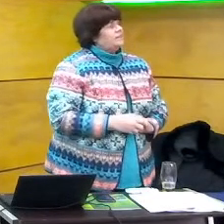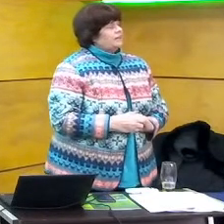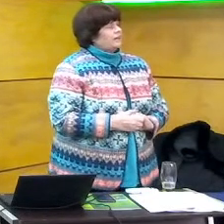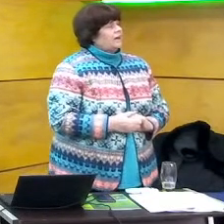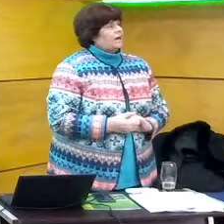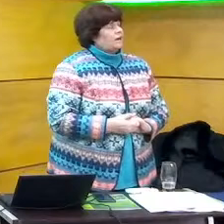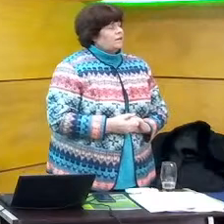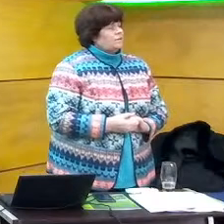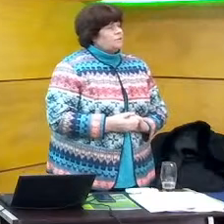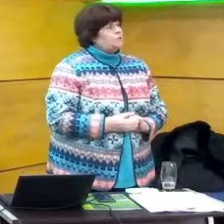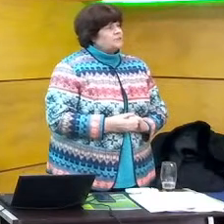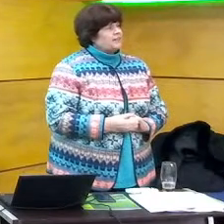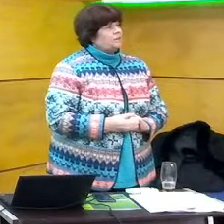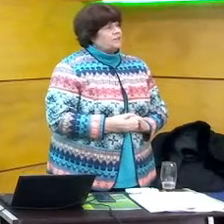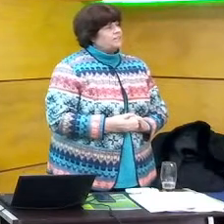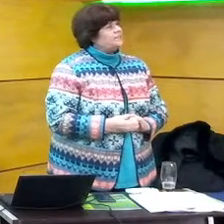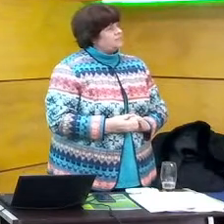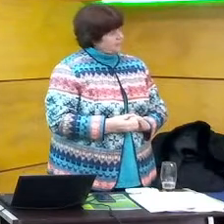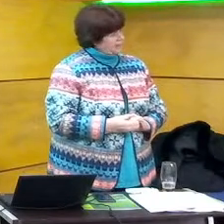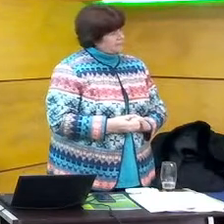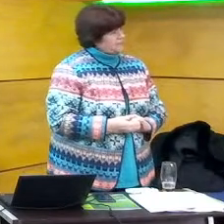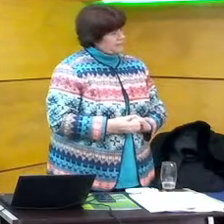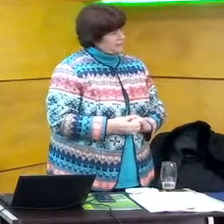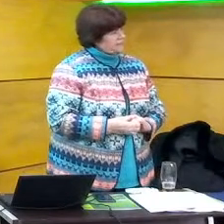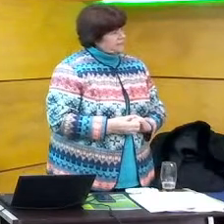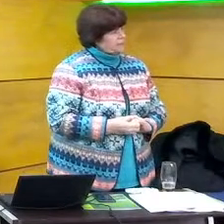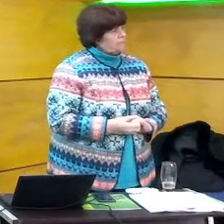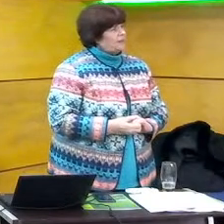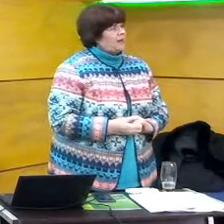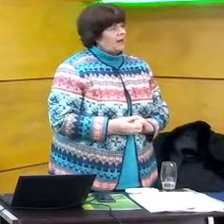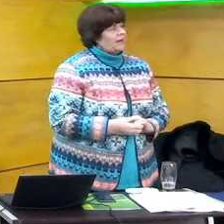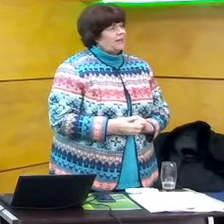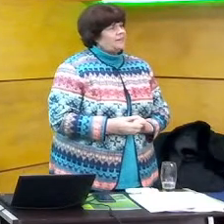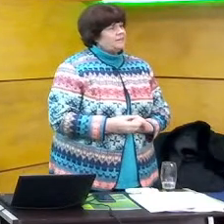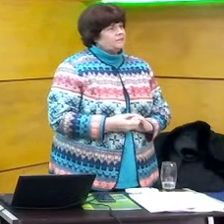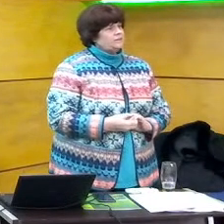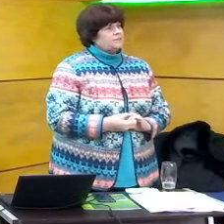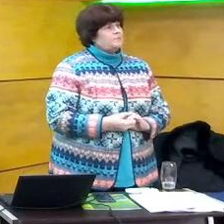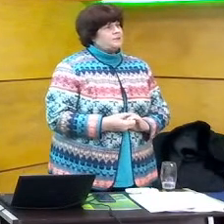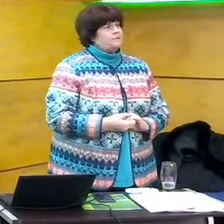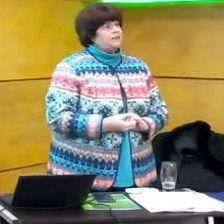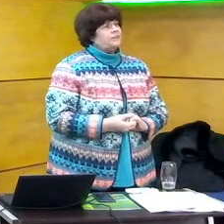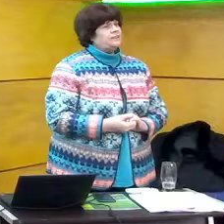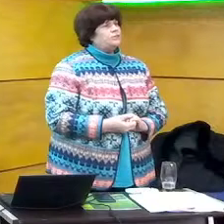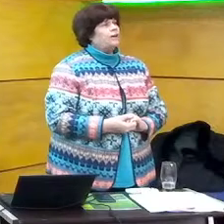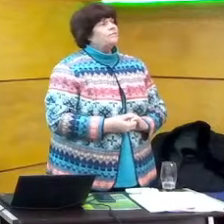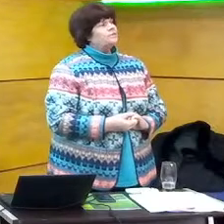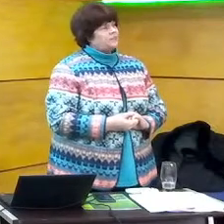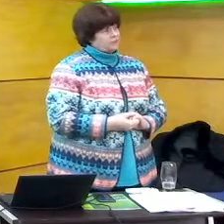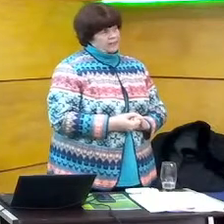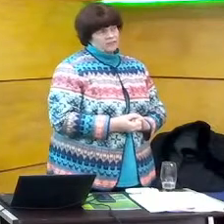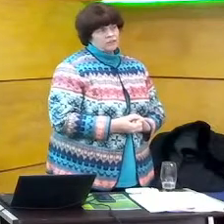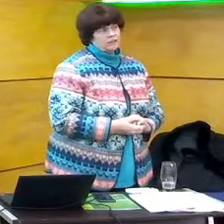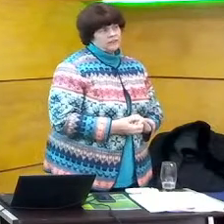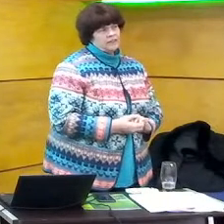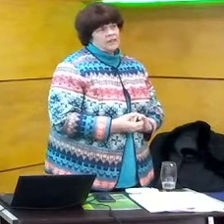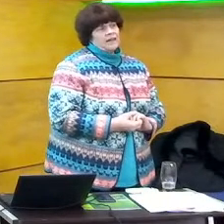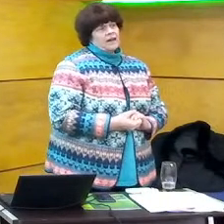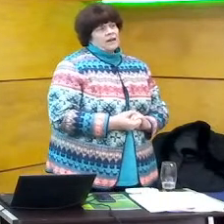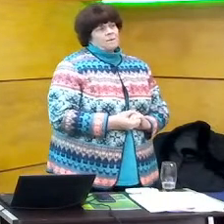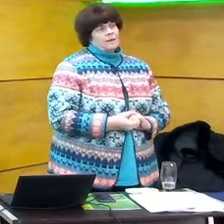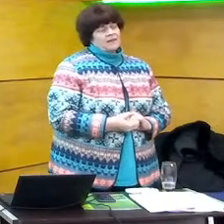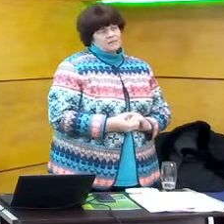the numerous areas in the United States, but I specifically traveled